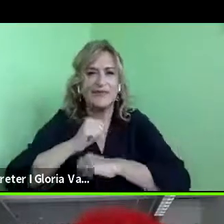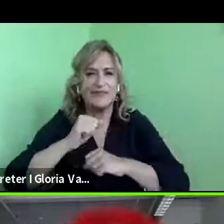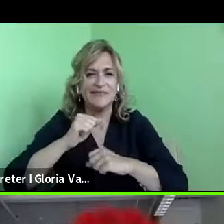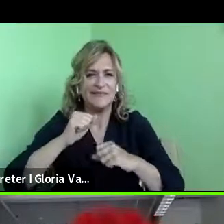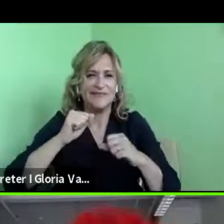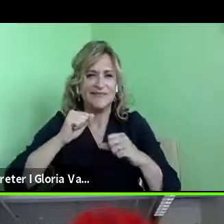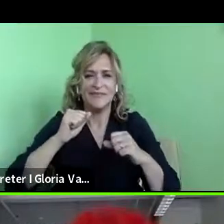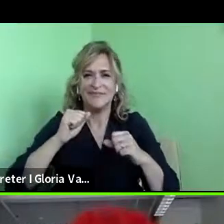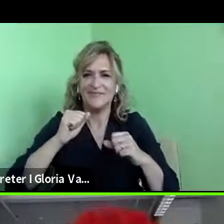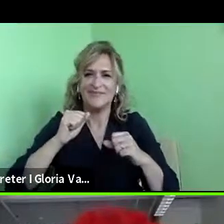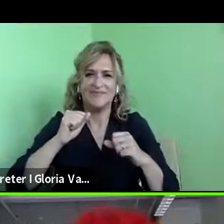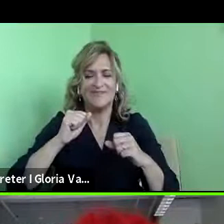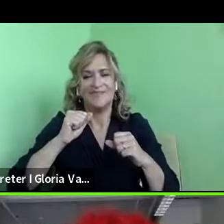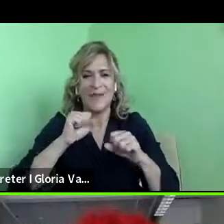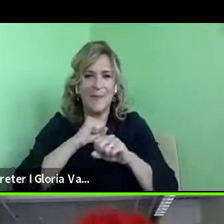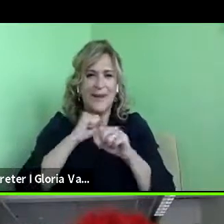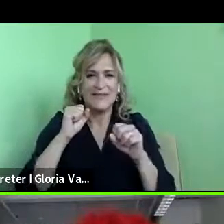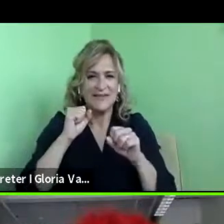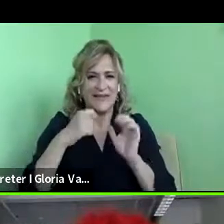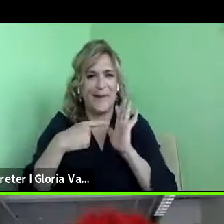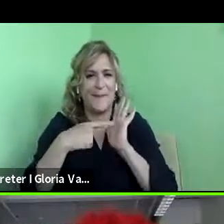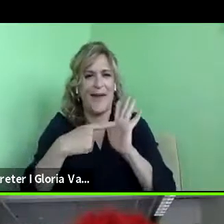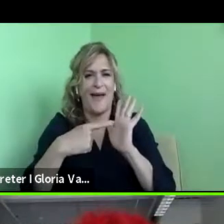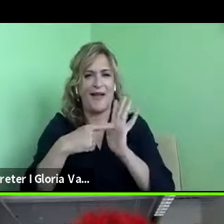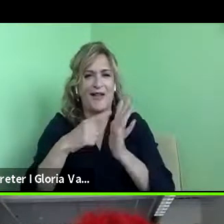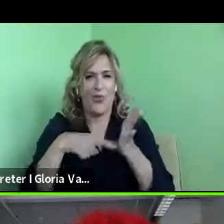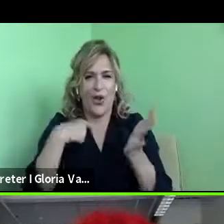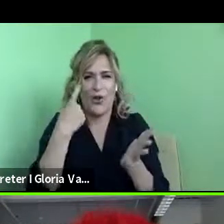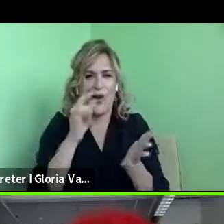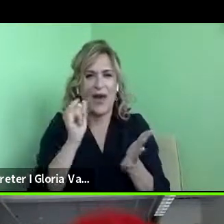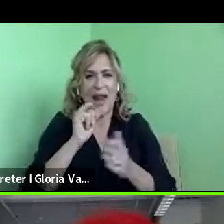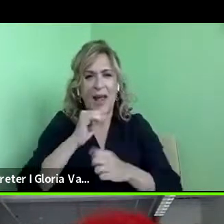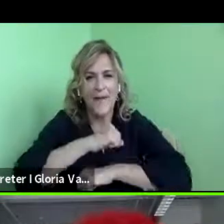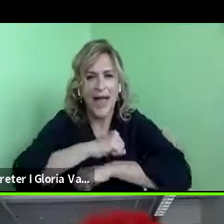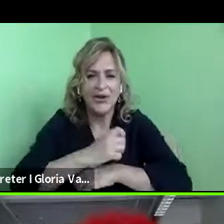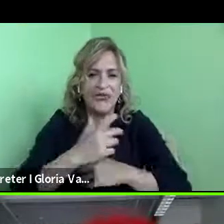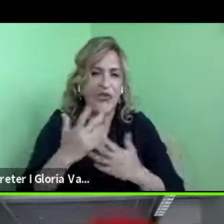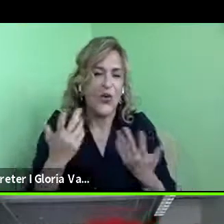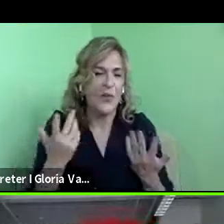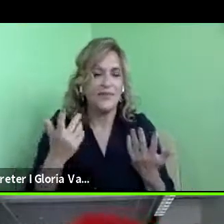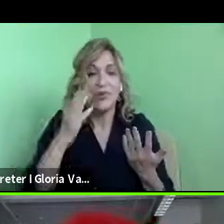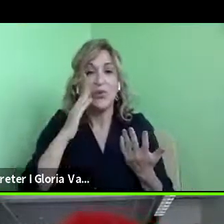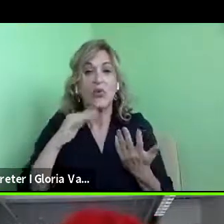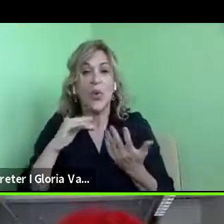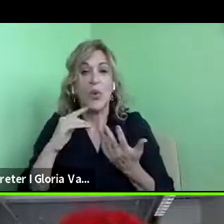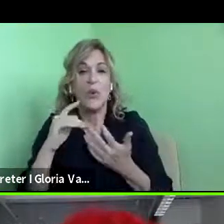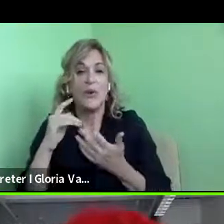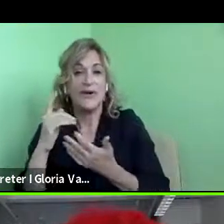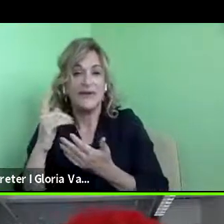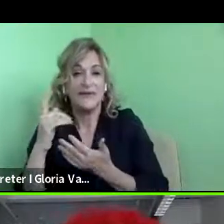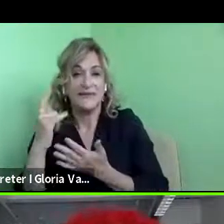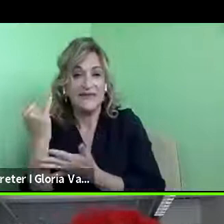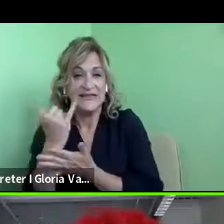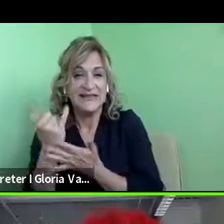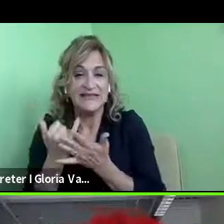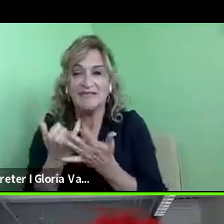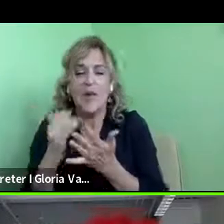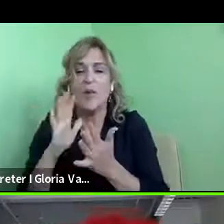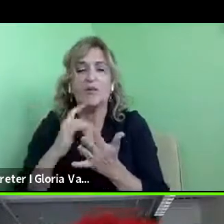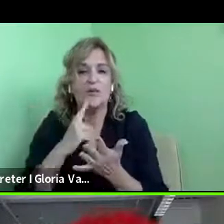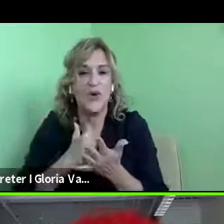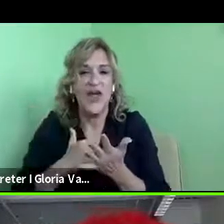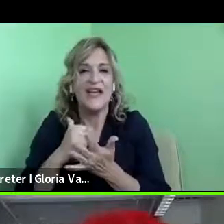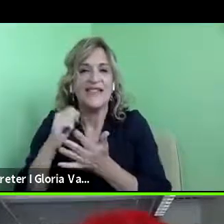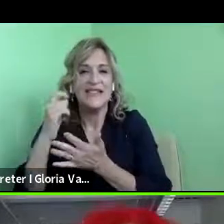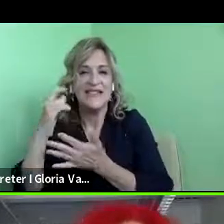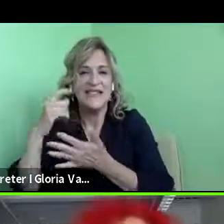what's a platform, right? And again, dance theater, we've always thought about the stage, right? Or then it's